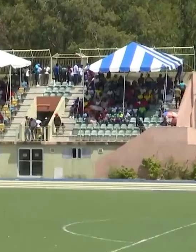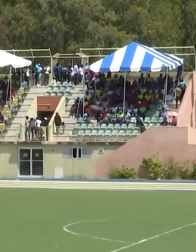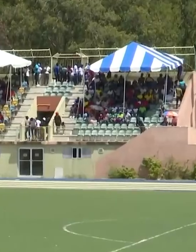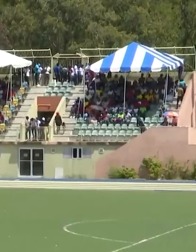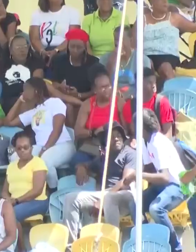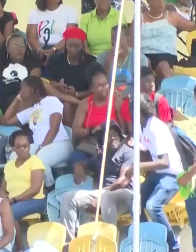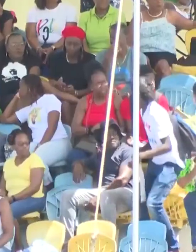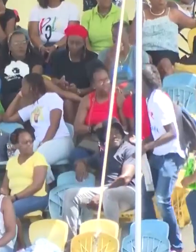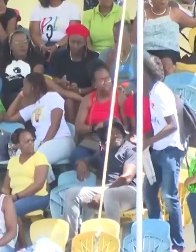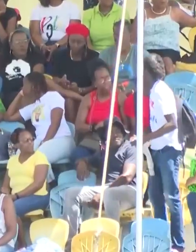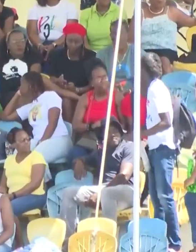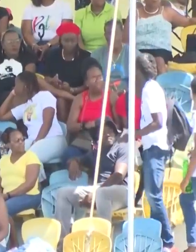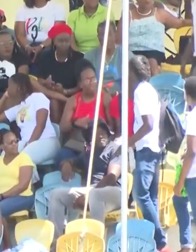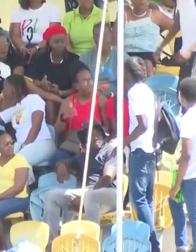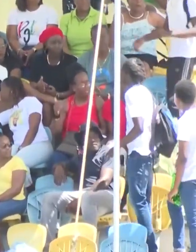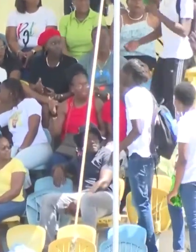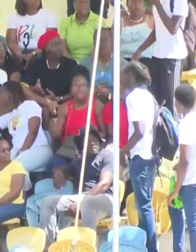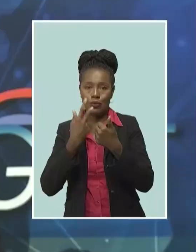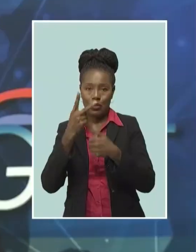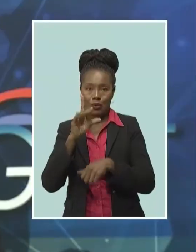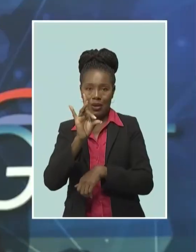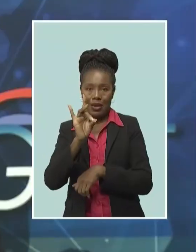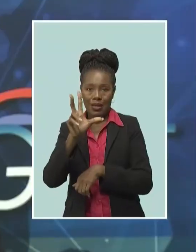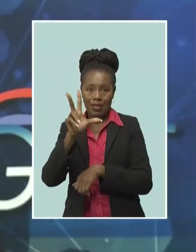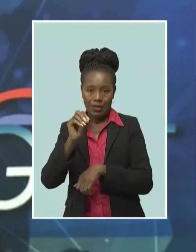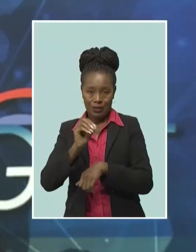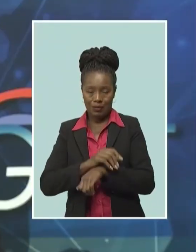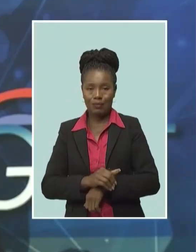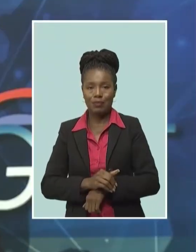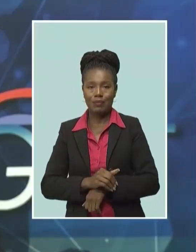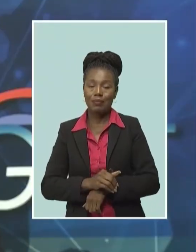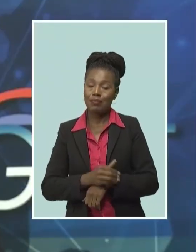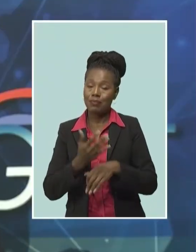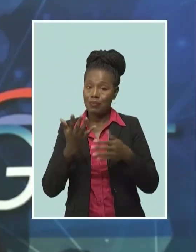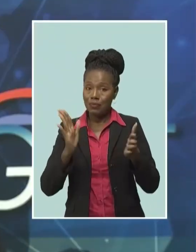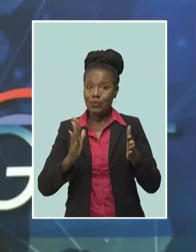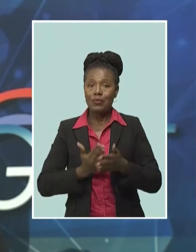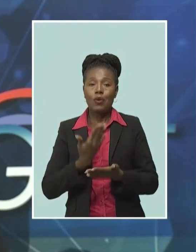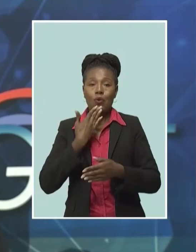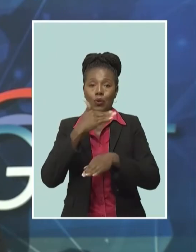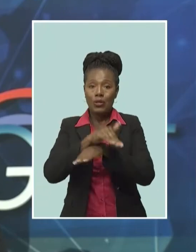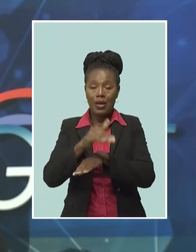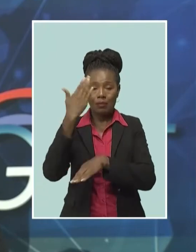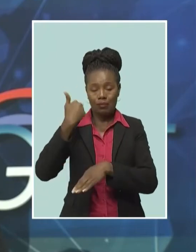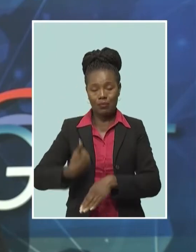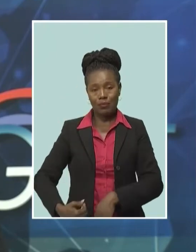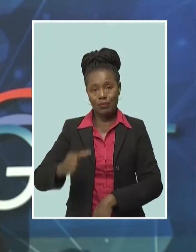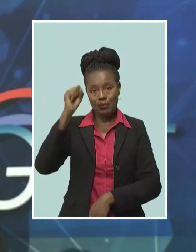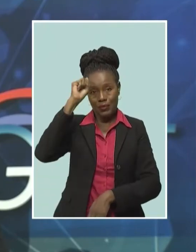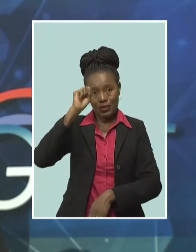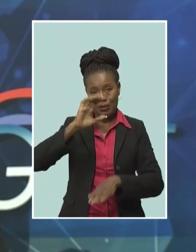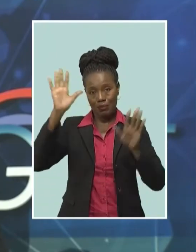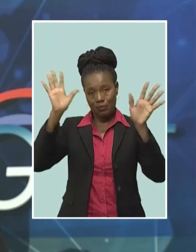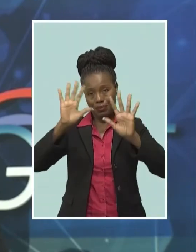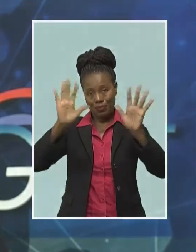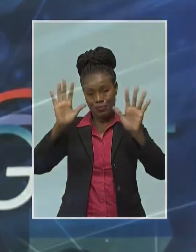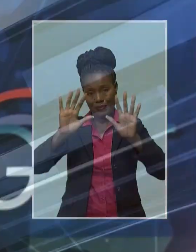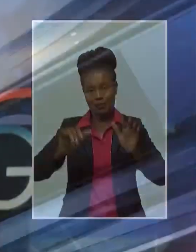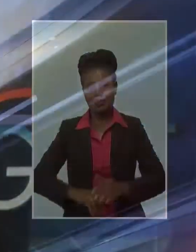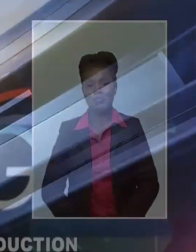day at Usain Bolt. Well, that's it for this edition of CBC NewsNight. I'm Shane Seeley. Good night and enjoy your